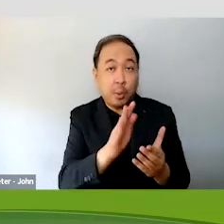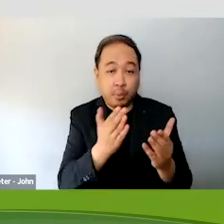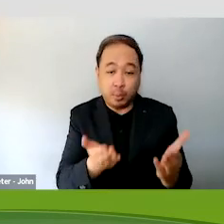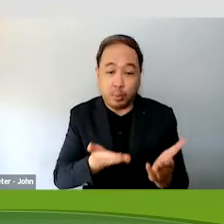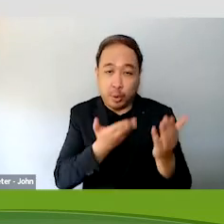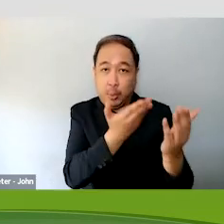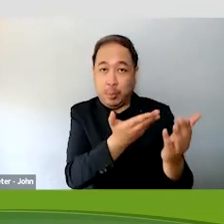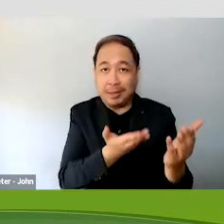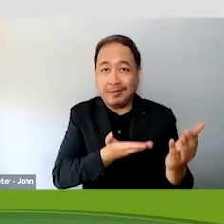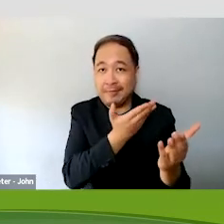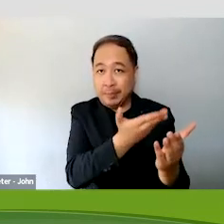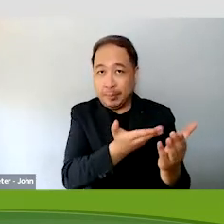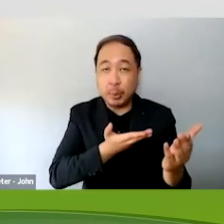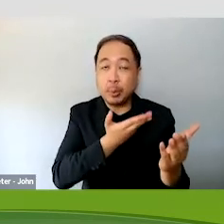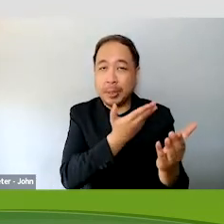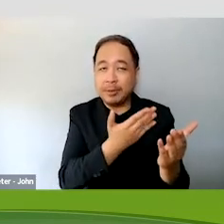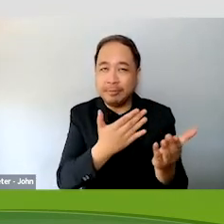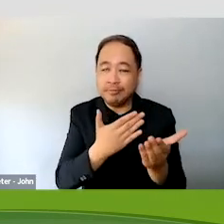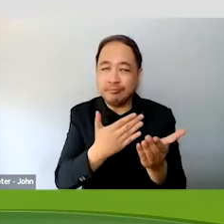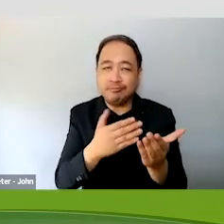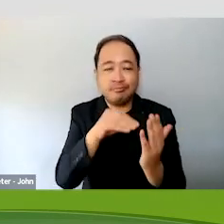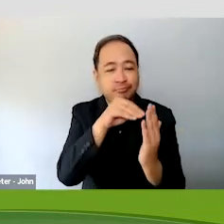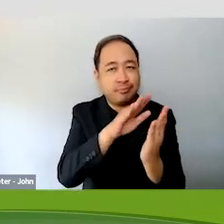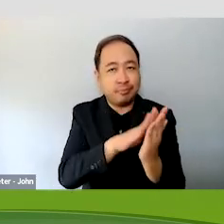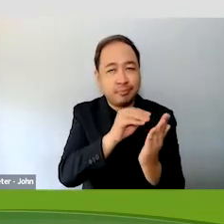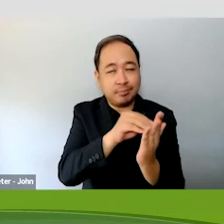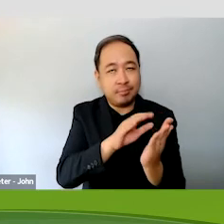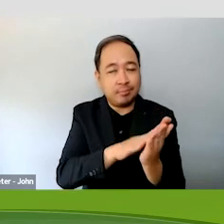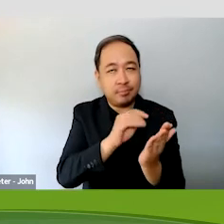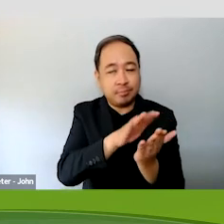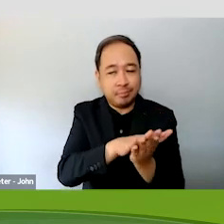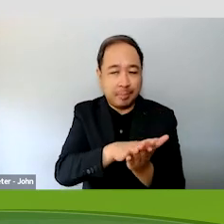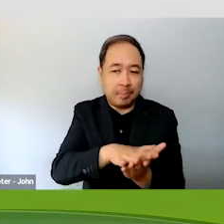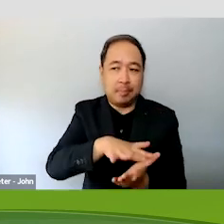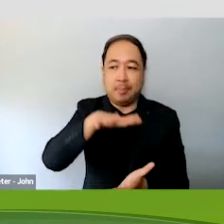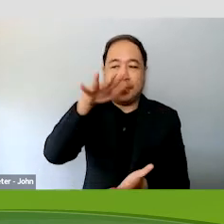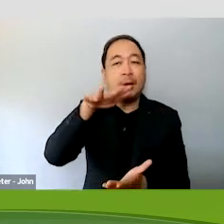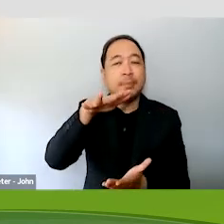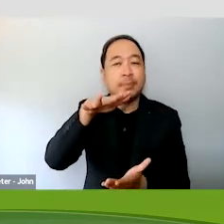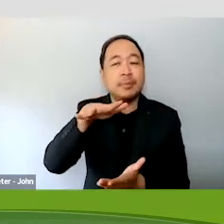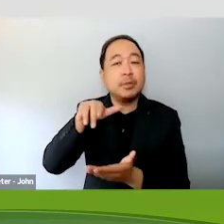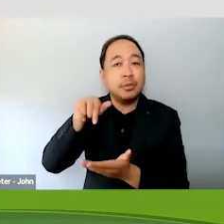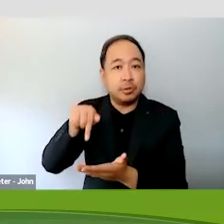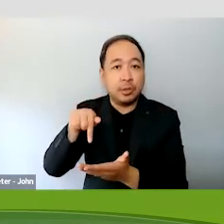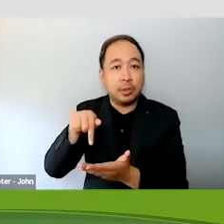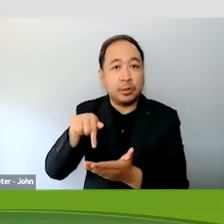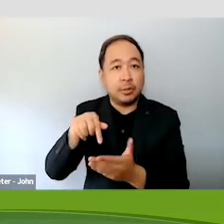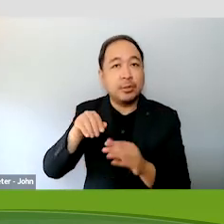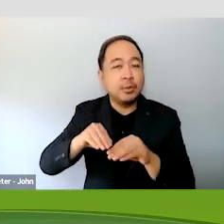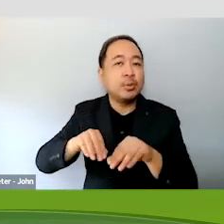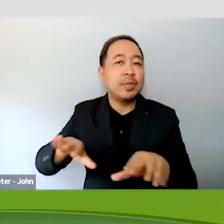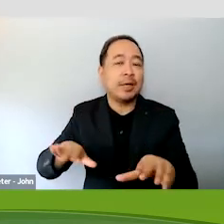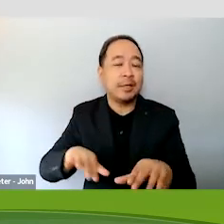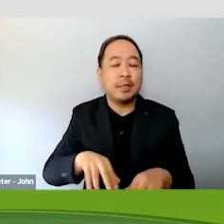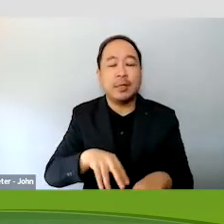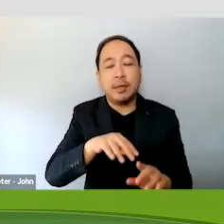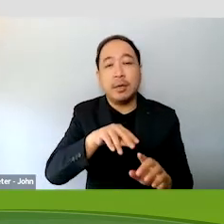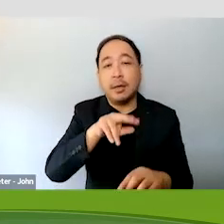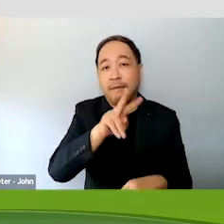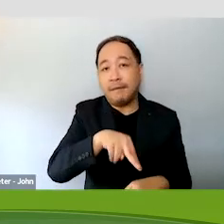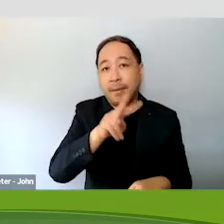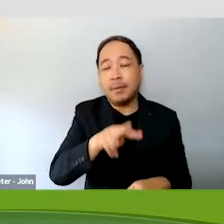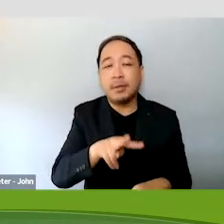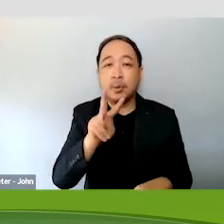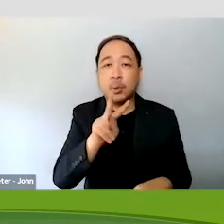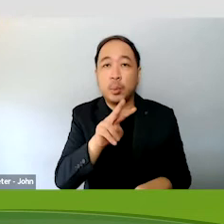and to reiterate that those will be shared in the report of the consultations with all of you by the 28th of February. And this will help to